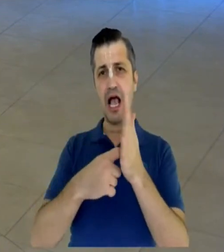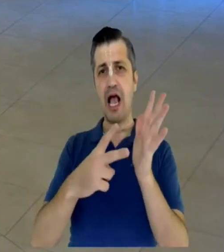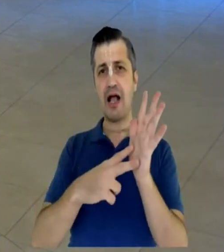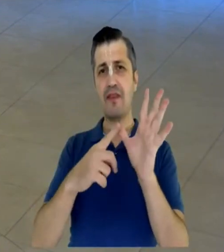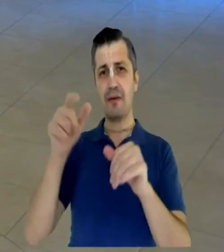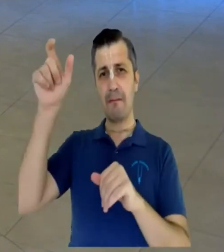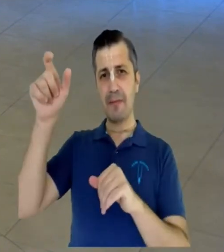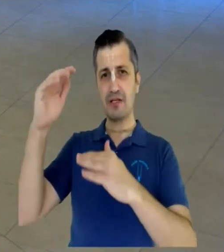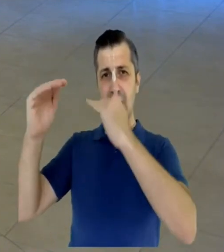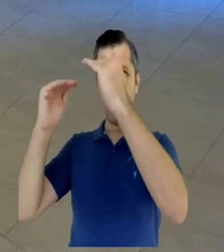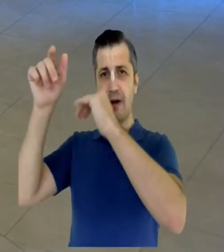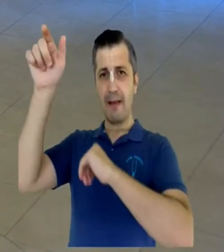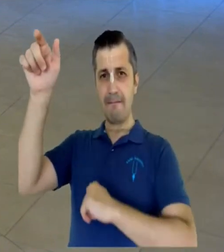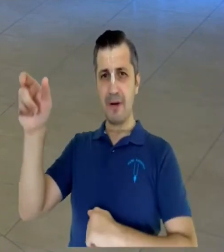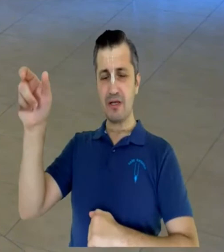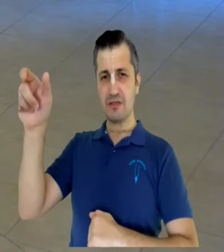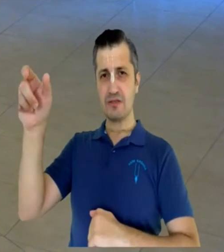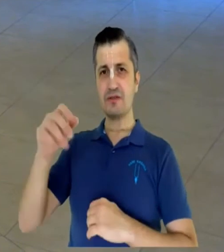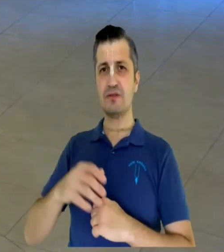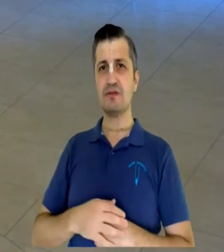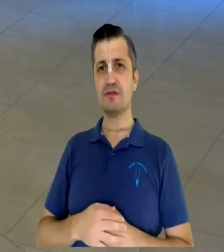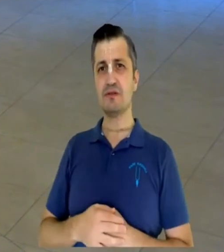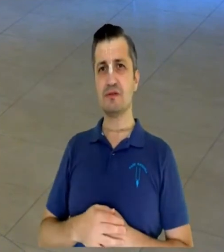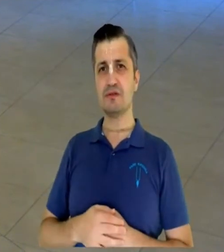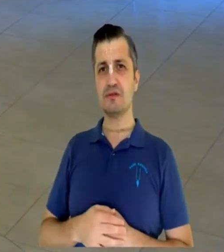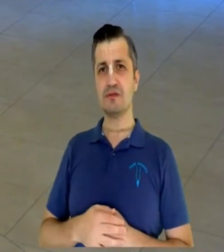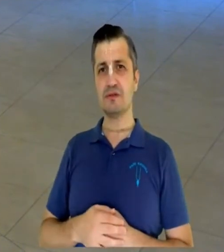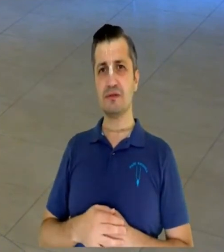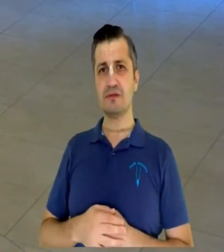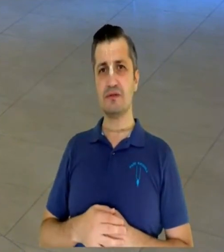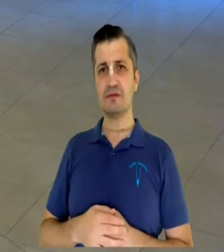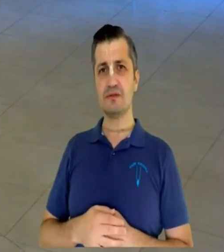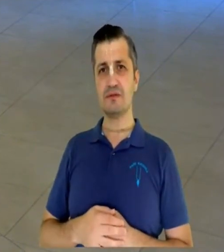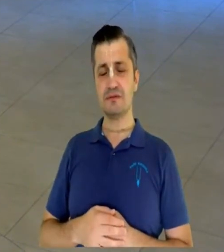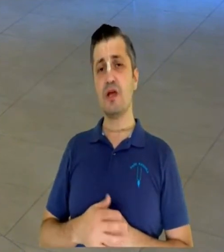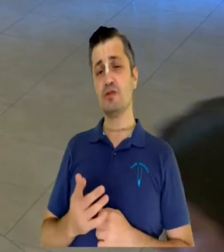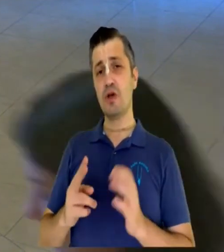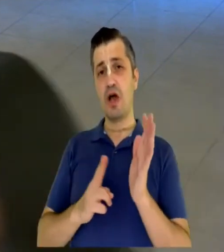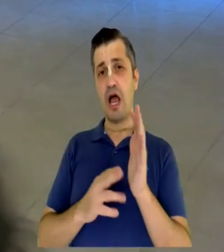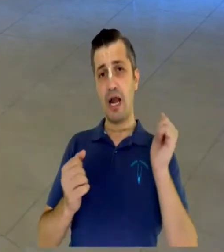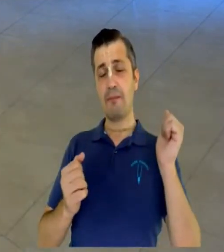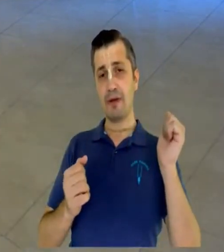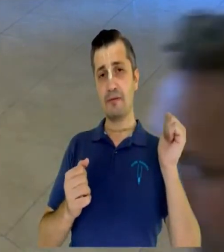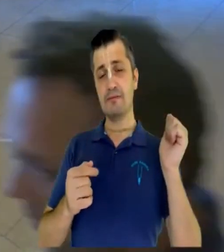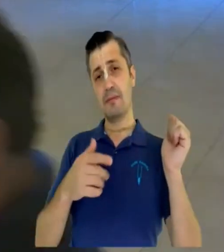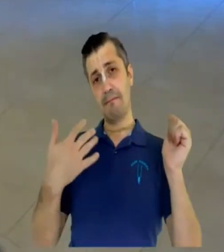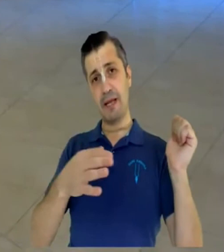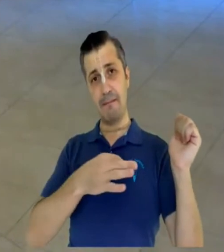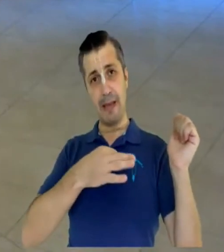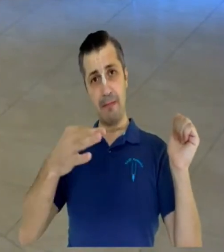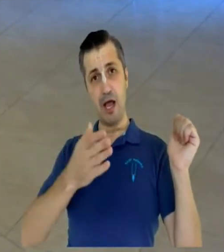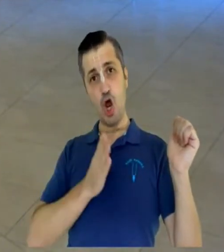like it was actually I believe a Sankirtan a Sankirtan party, and then but